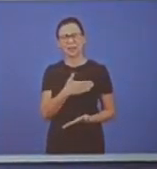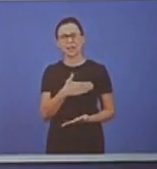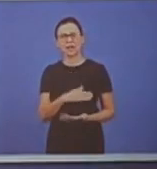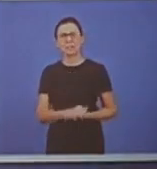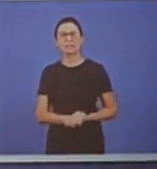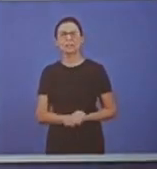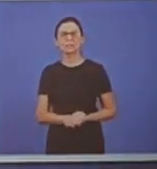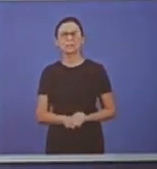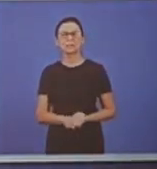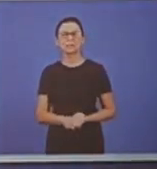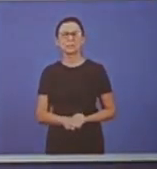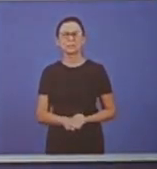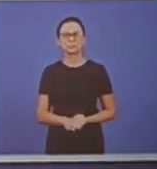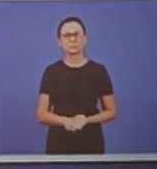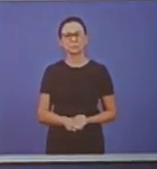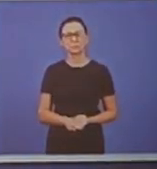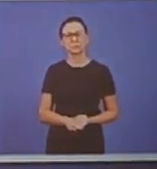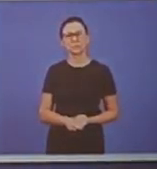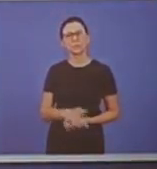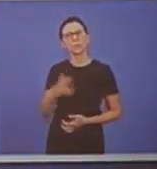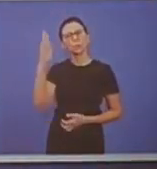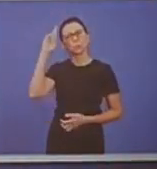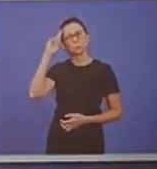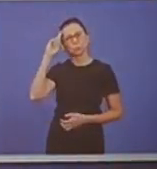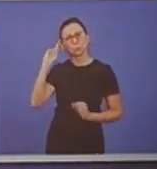There's some appealing.